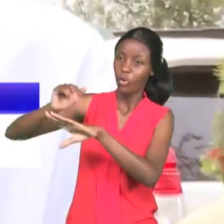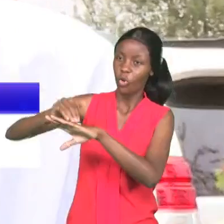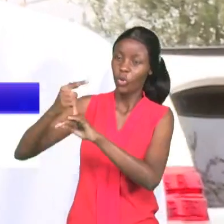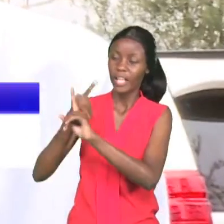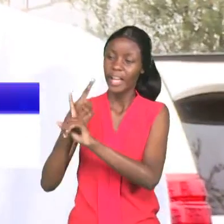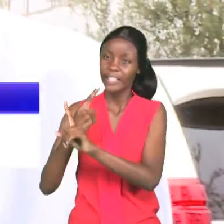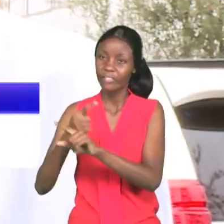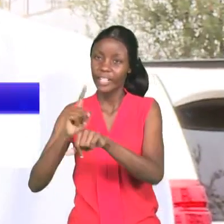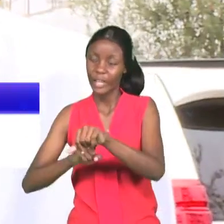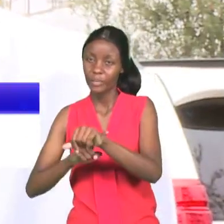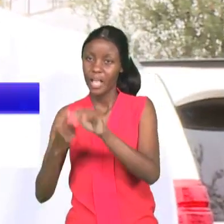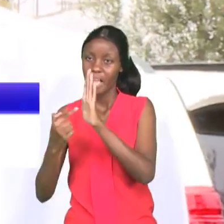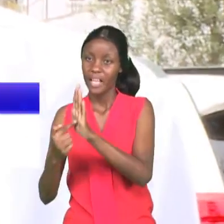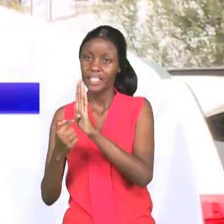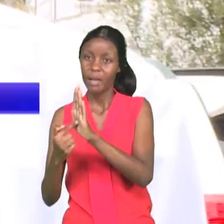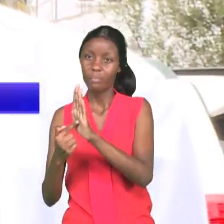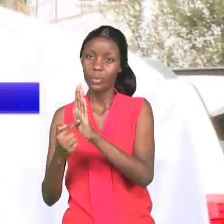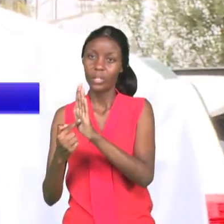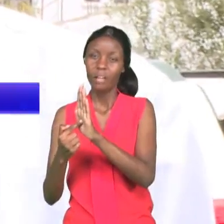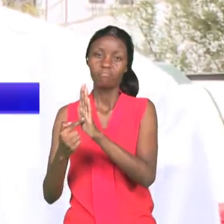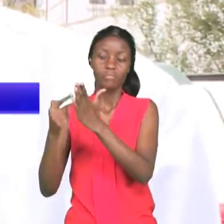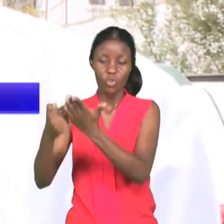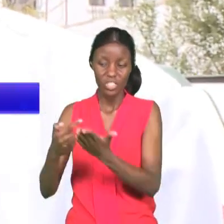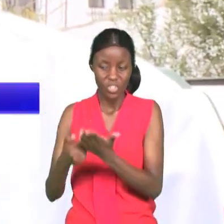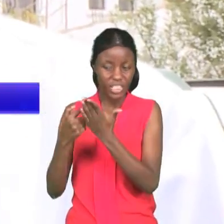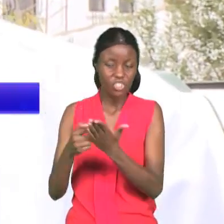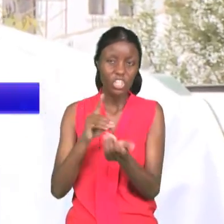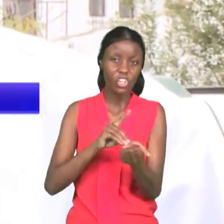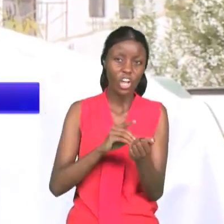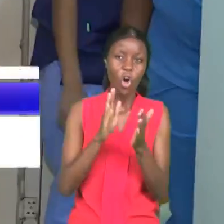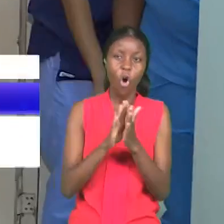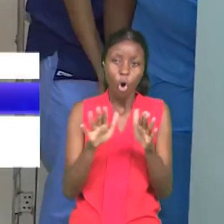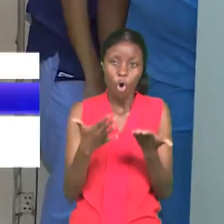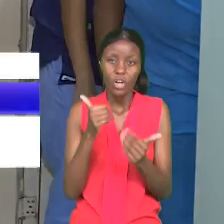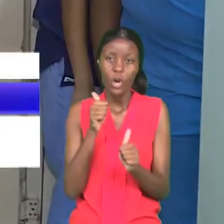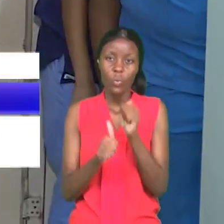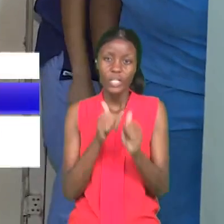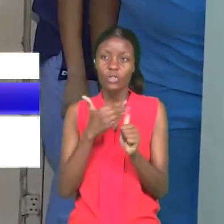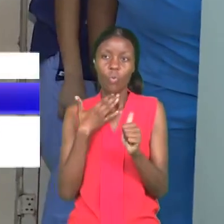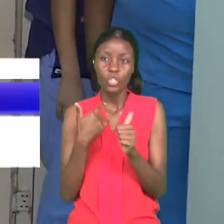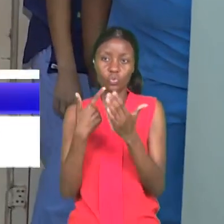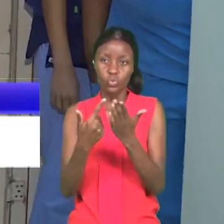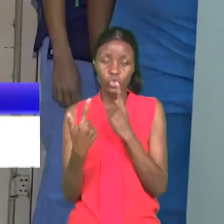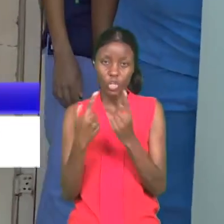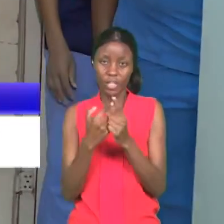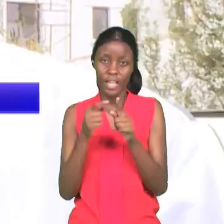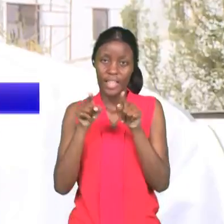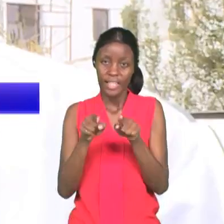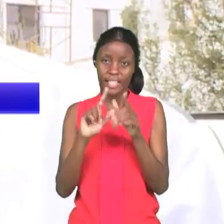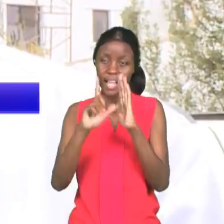points, either at the triage center or at the consultation clinic or wherever he'll have chosen the service to be. This will end